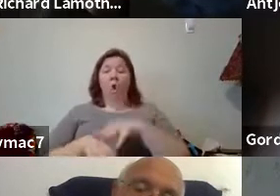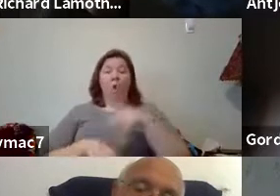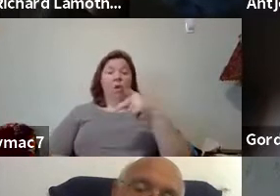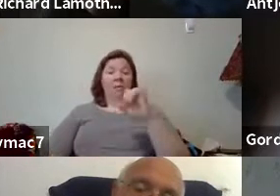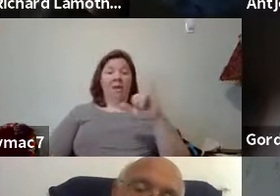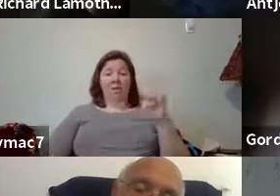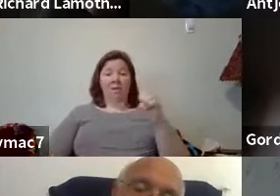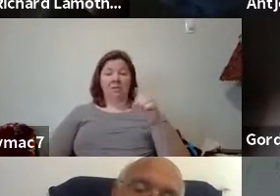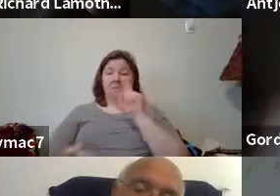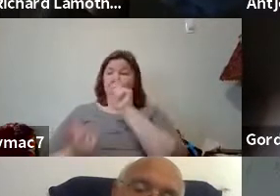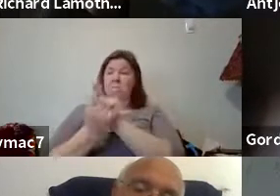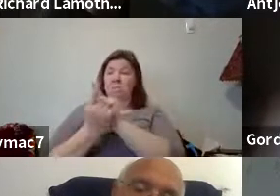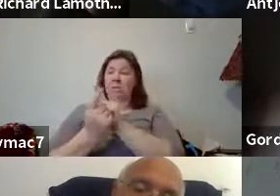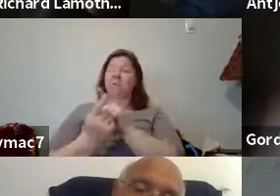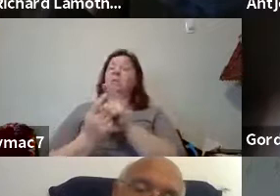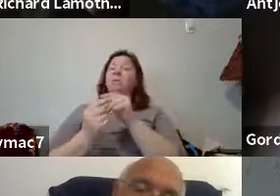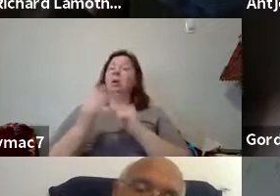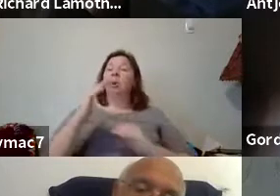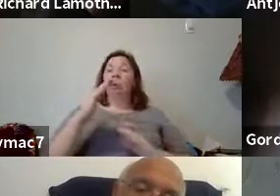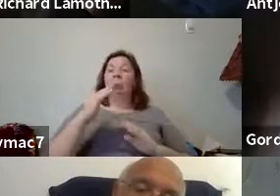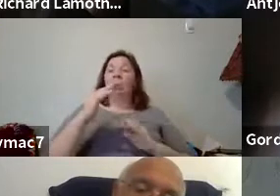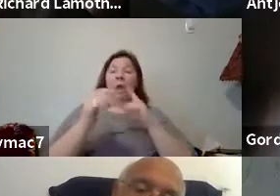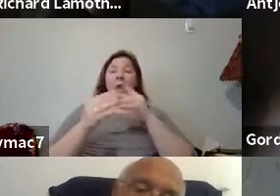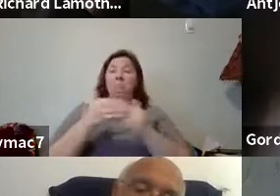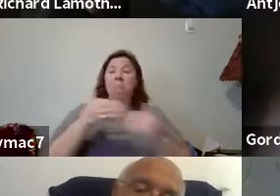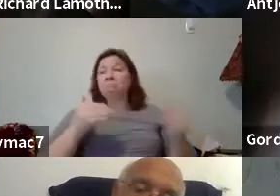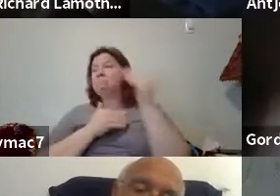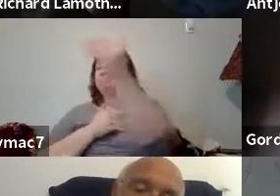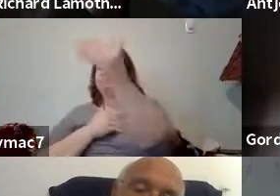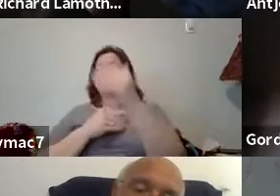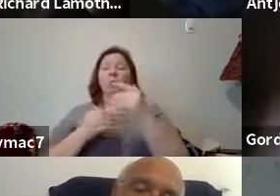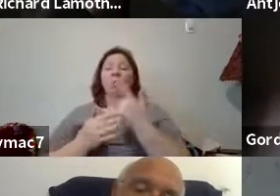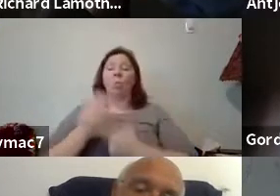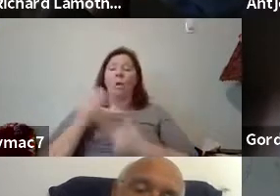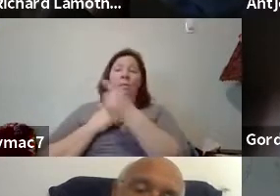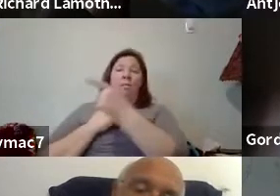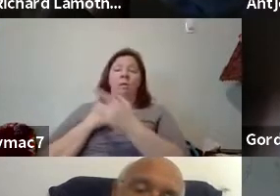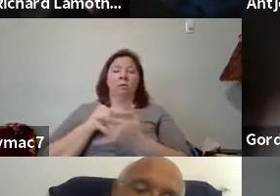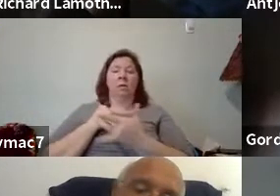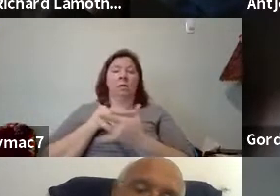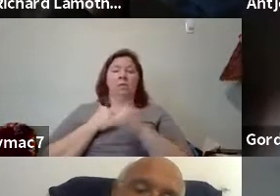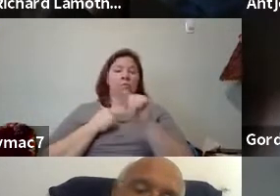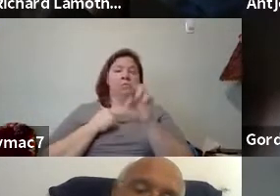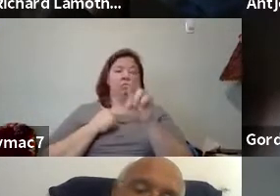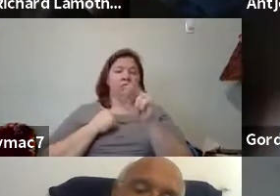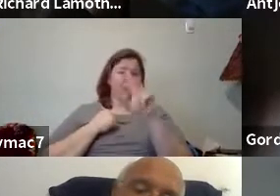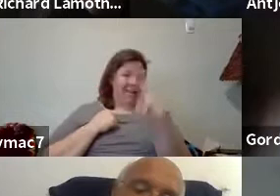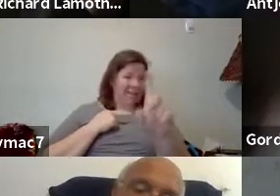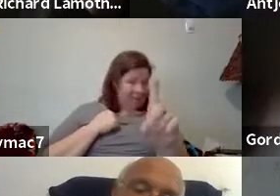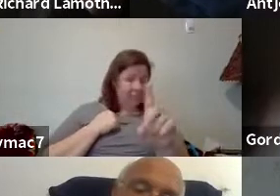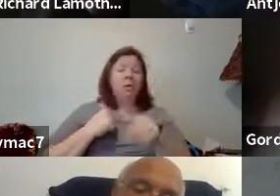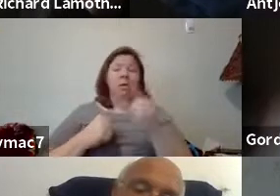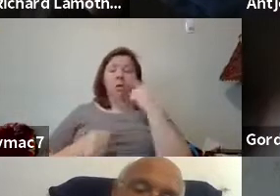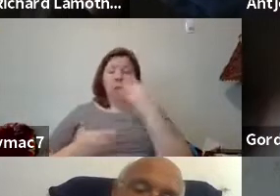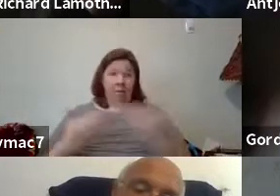and surpasses each of those top trends? What we're doing is already being talked about as the thing to look